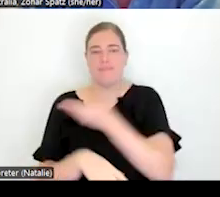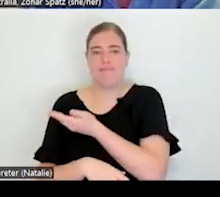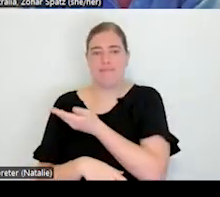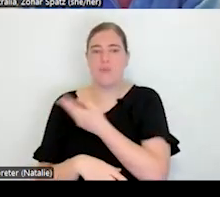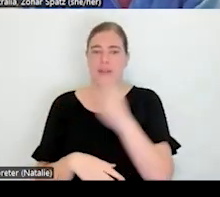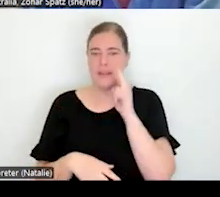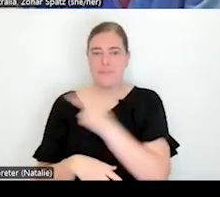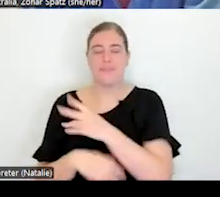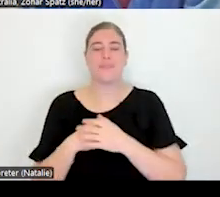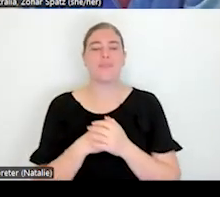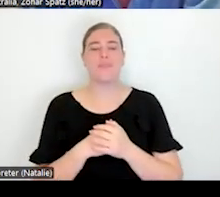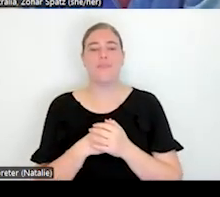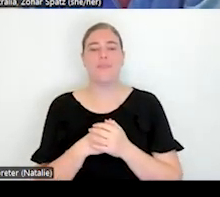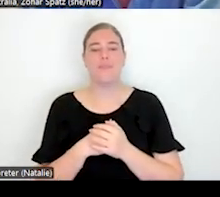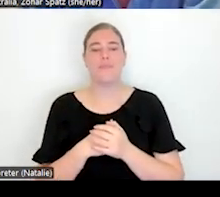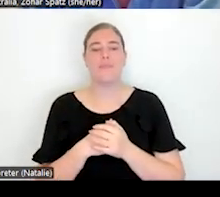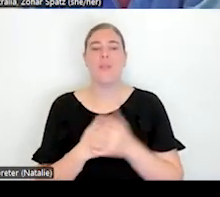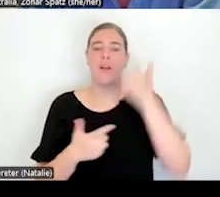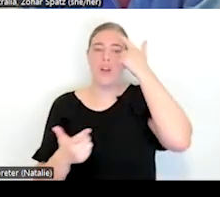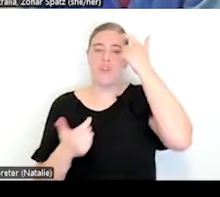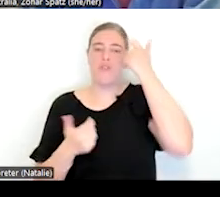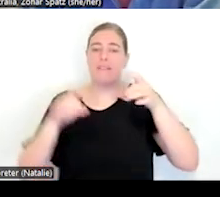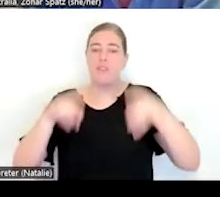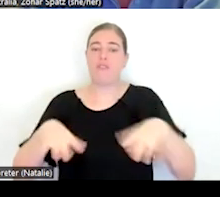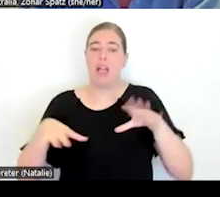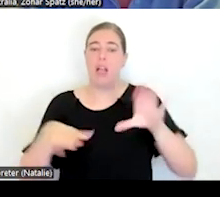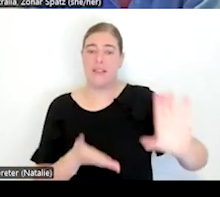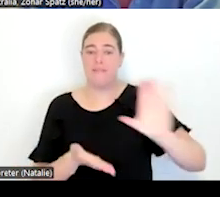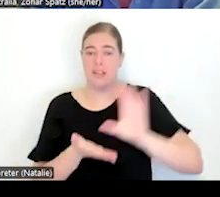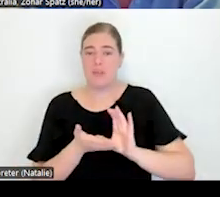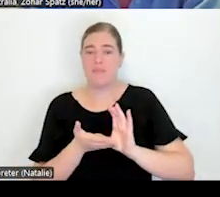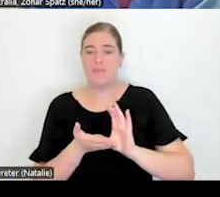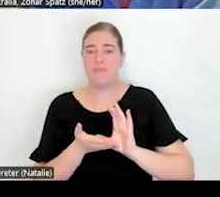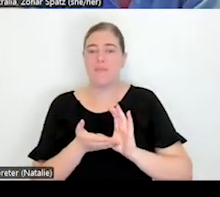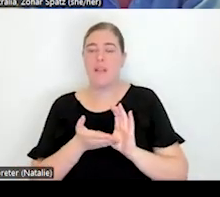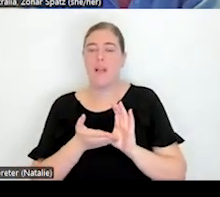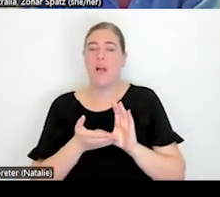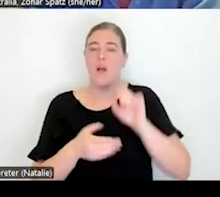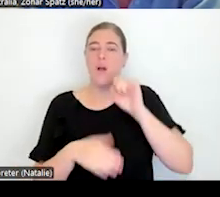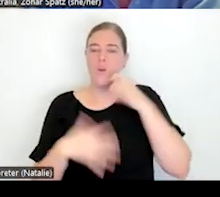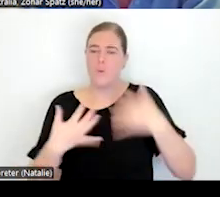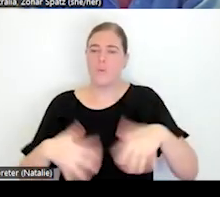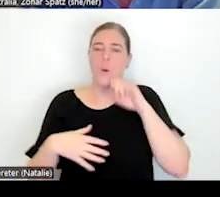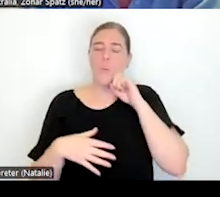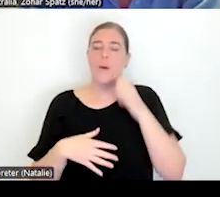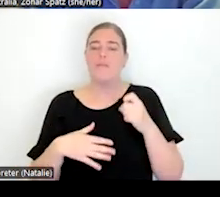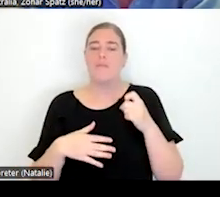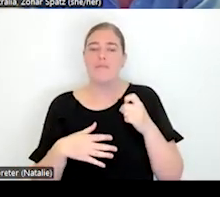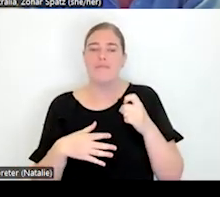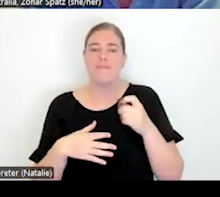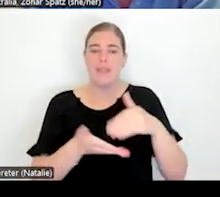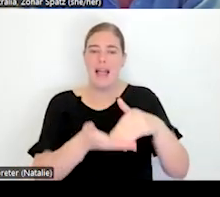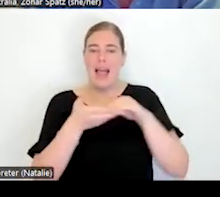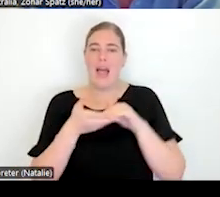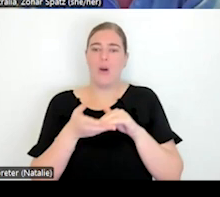activity. Creative Australia's investment is a contribution to the overall budget to deliver the National Arts